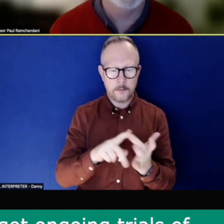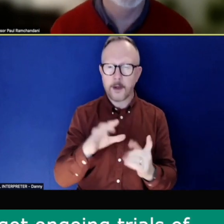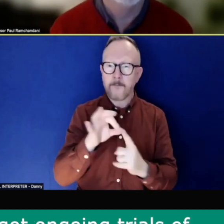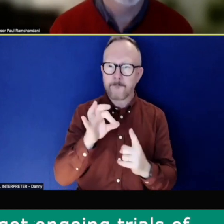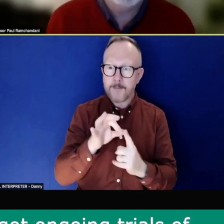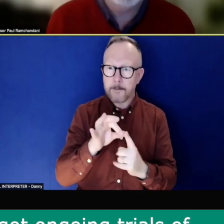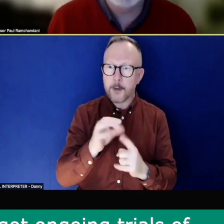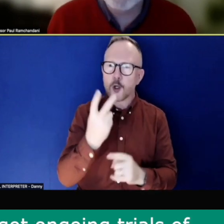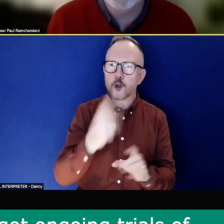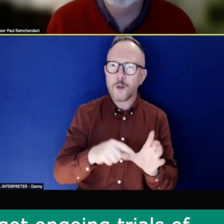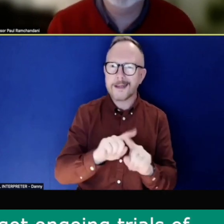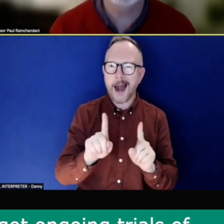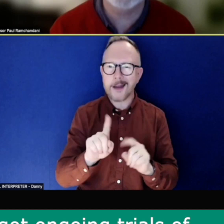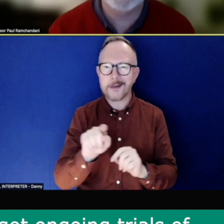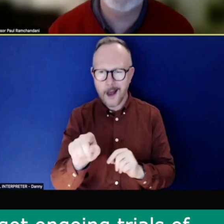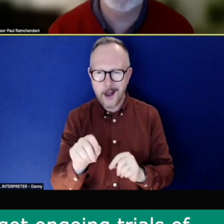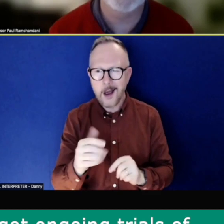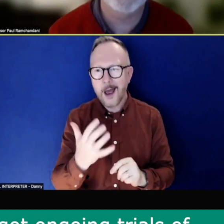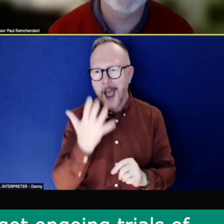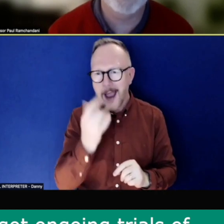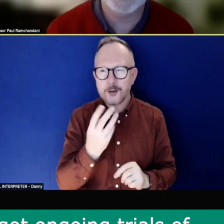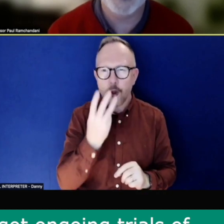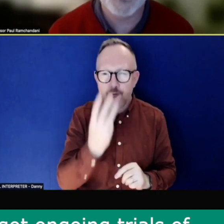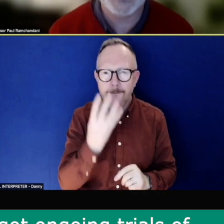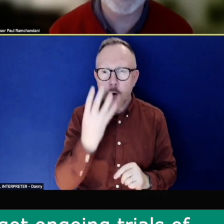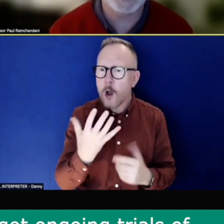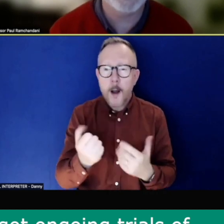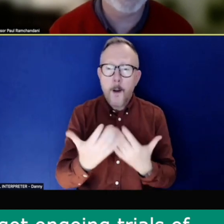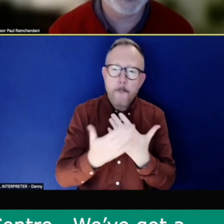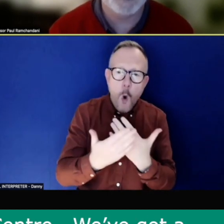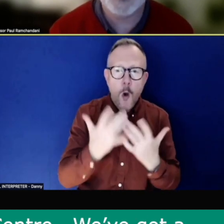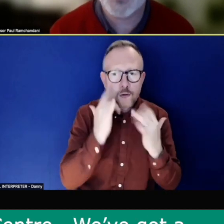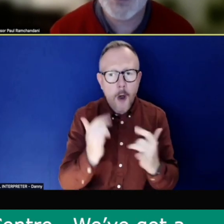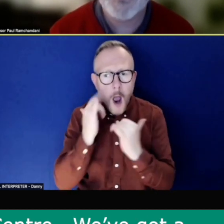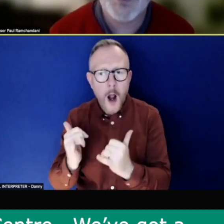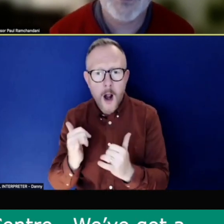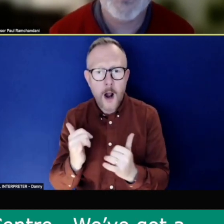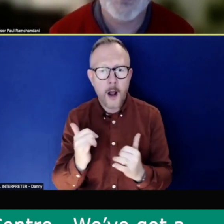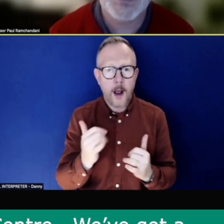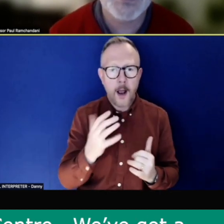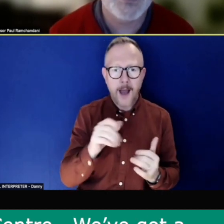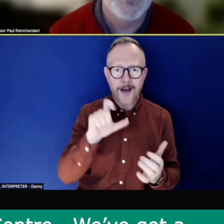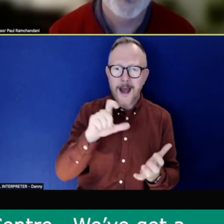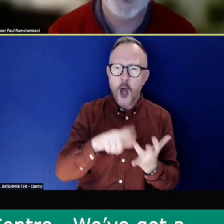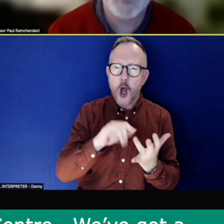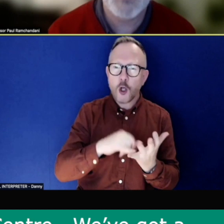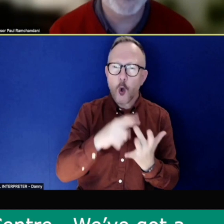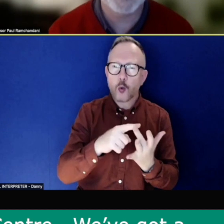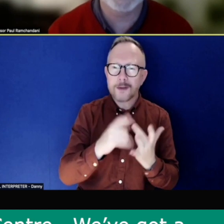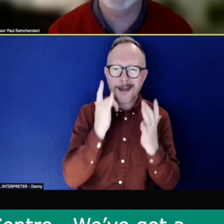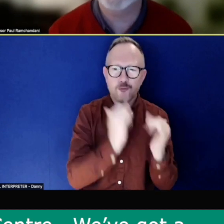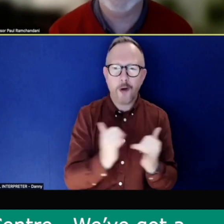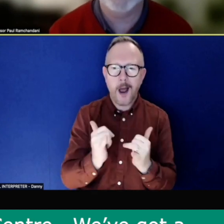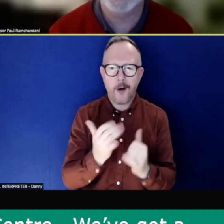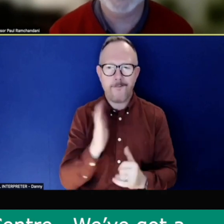4. And we have more. We've got ongoing trials of prevention and early intervention. We've got the COSY trial led from the Anna Freud Centre. We've got a range of